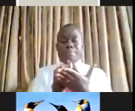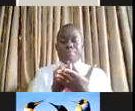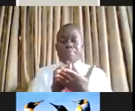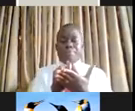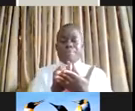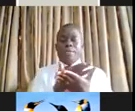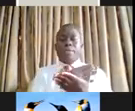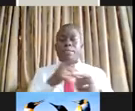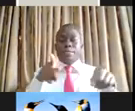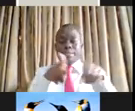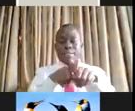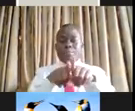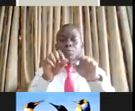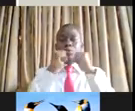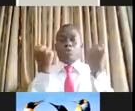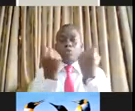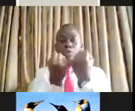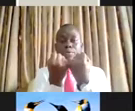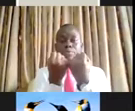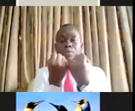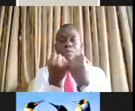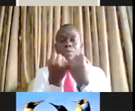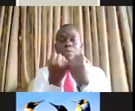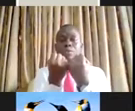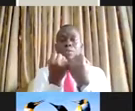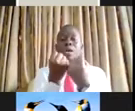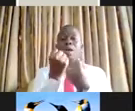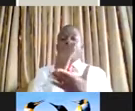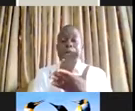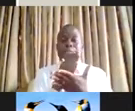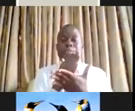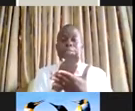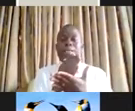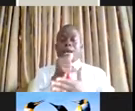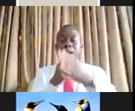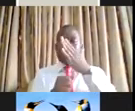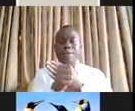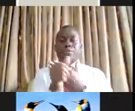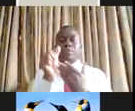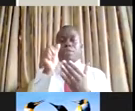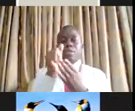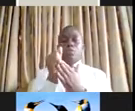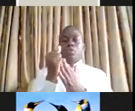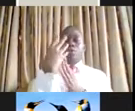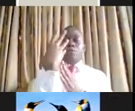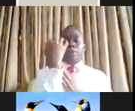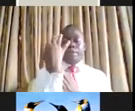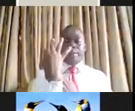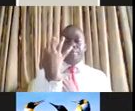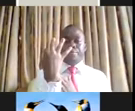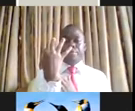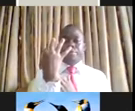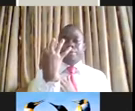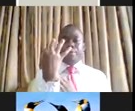and social rights guaranteed under Article 43. This one I